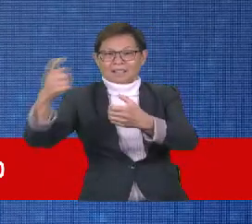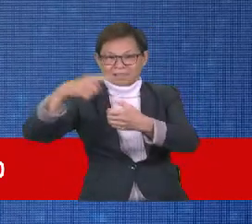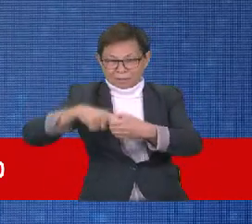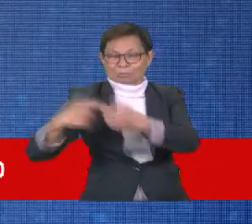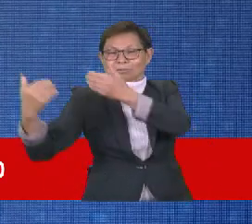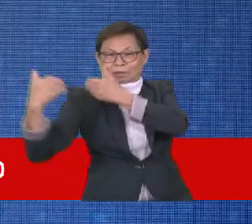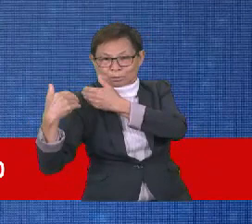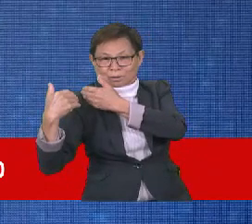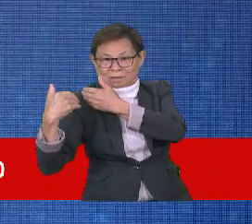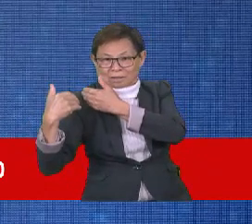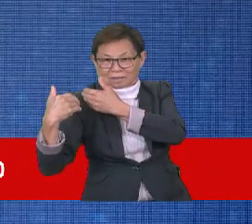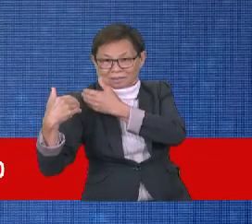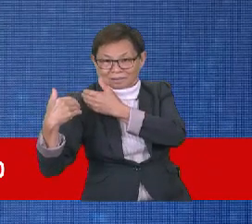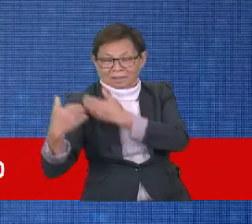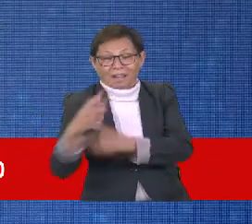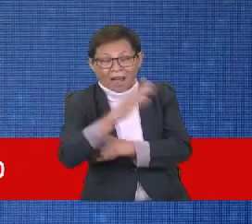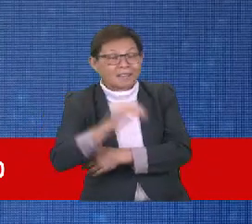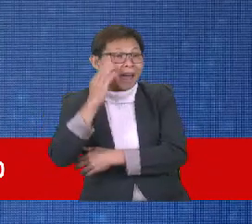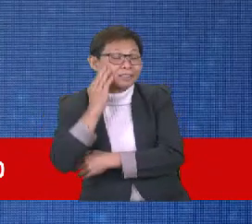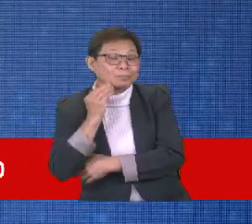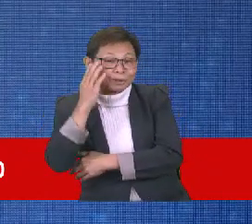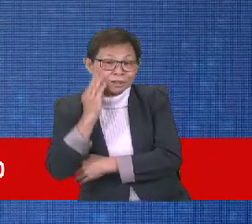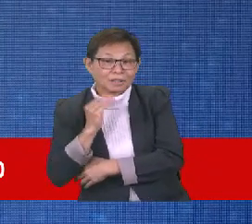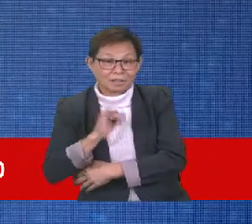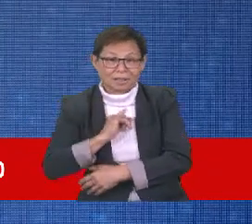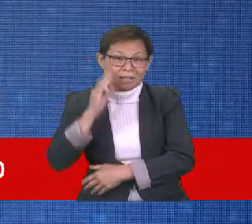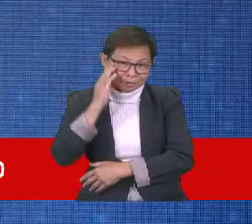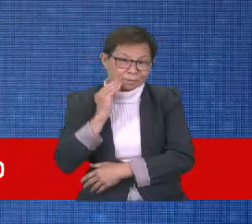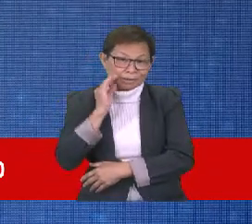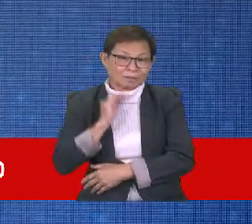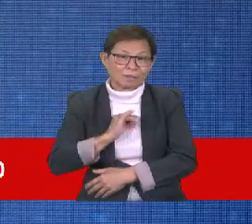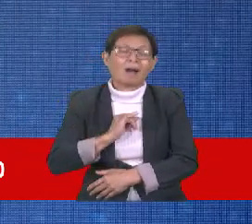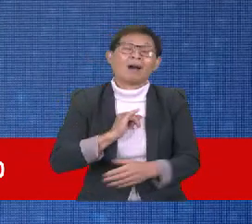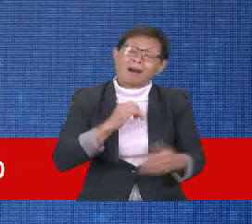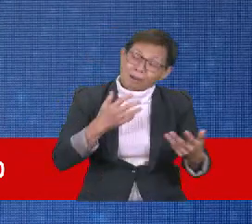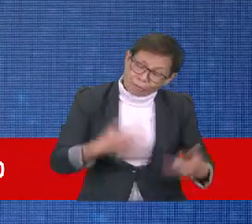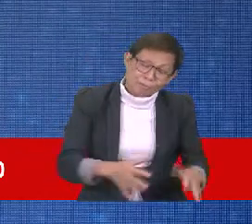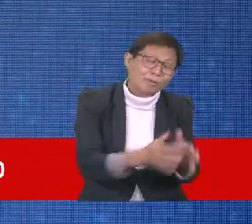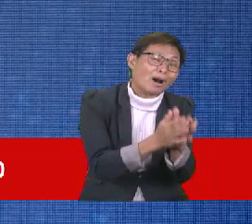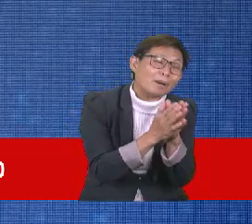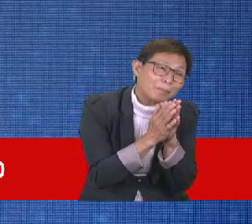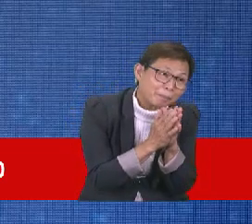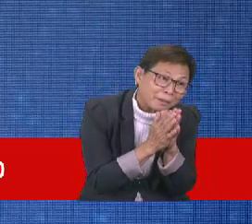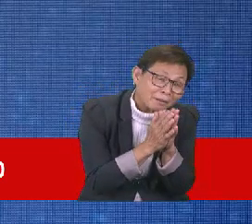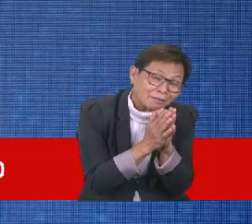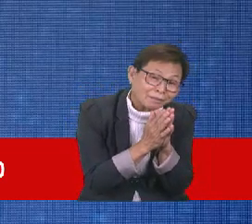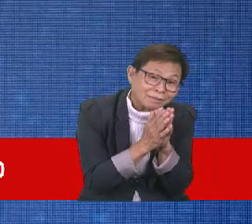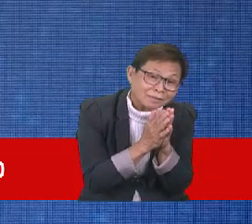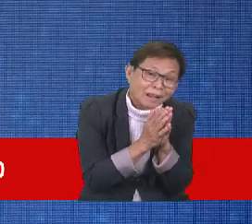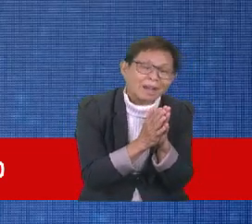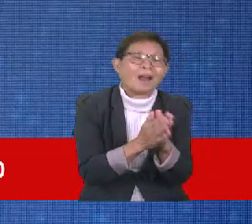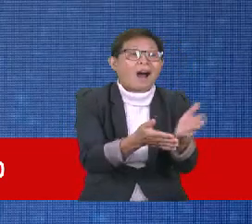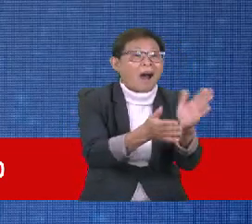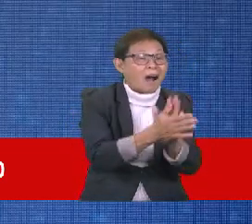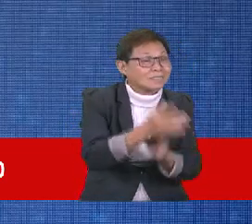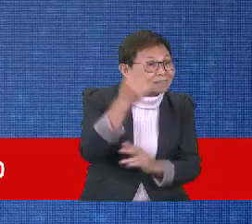age, and experience. And I have, of course, appealed to them and would seek their wisdom